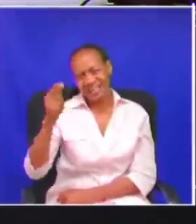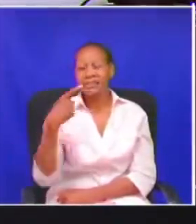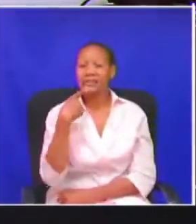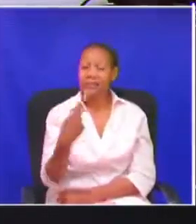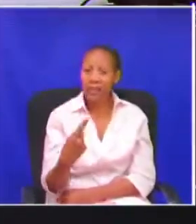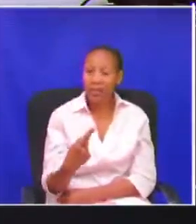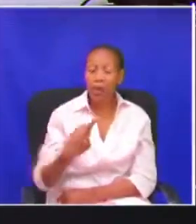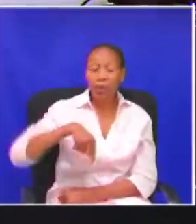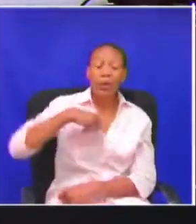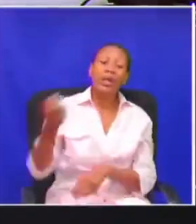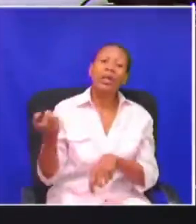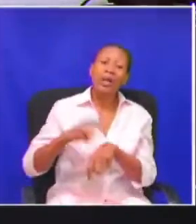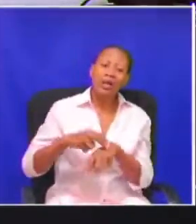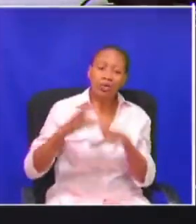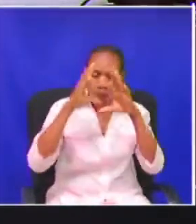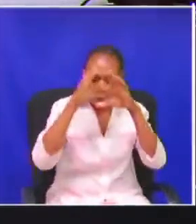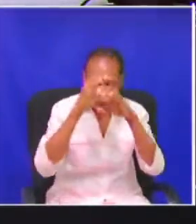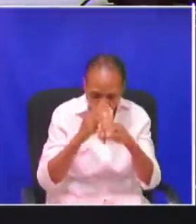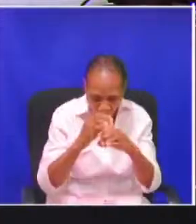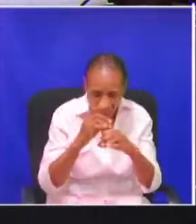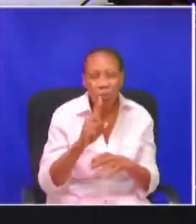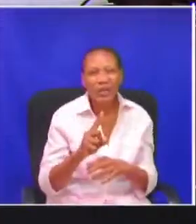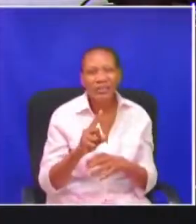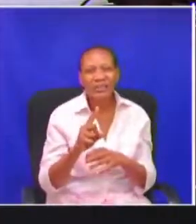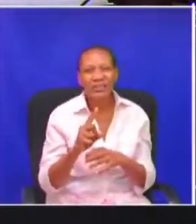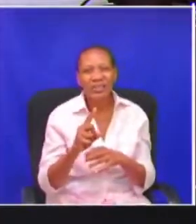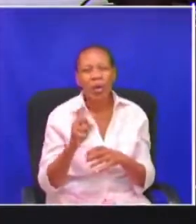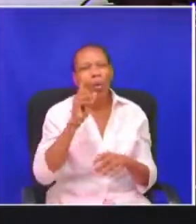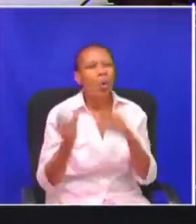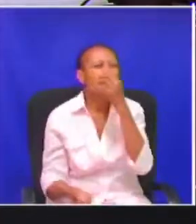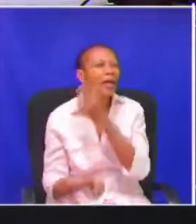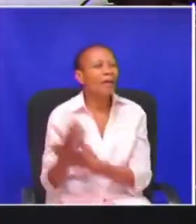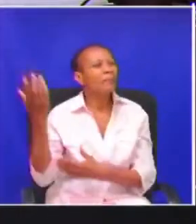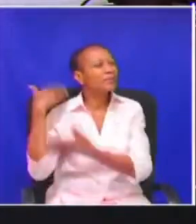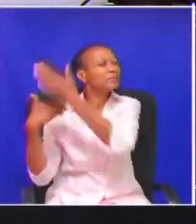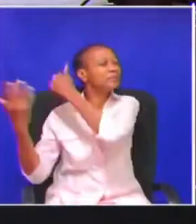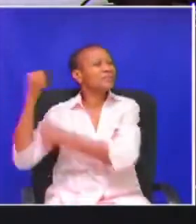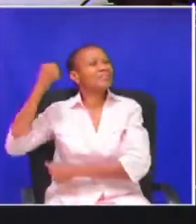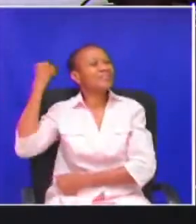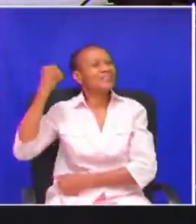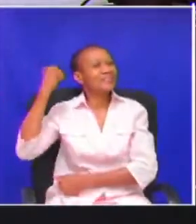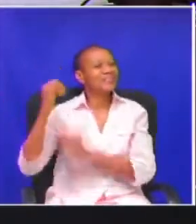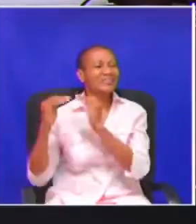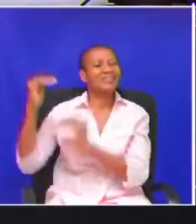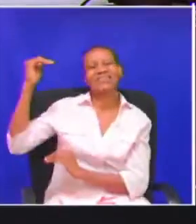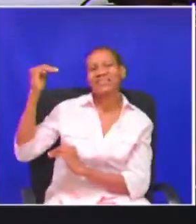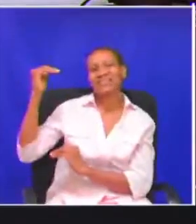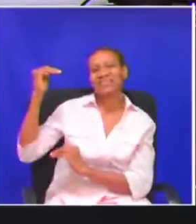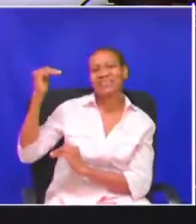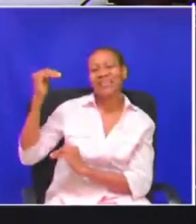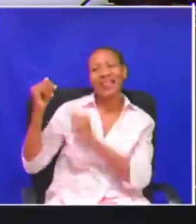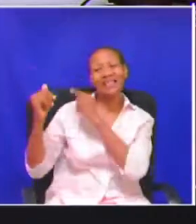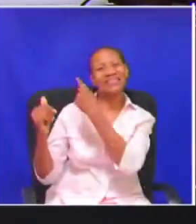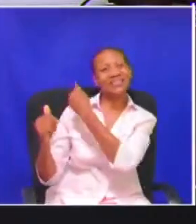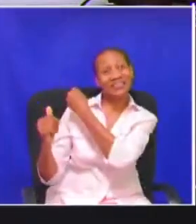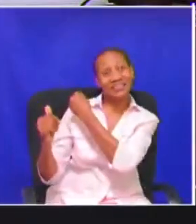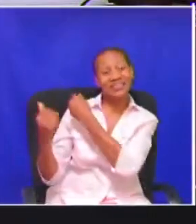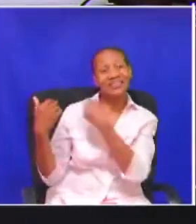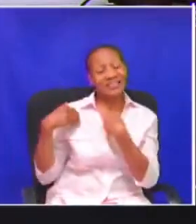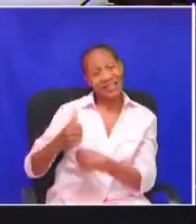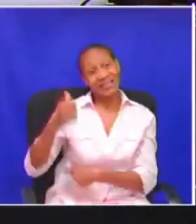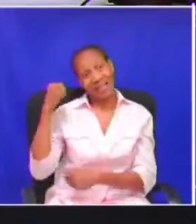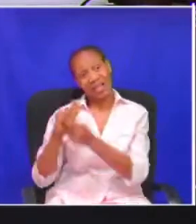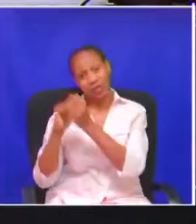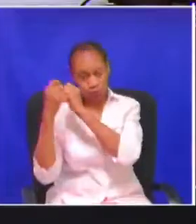the history of inequality, what has caused inequality, and address that. And